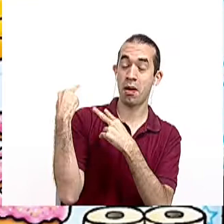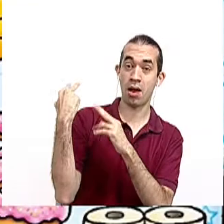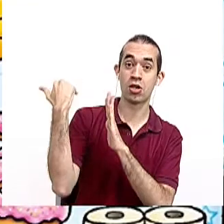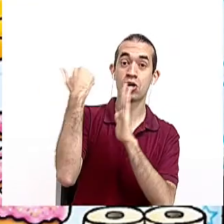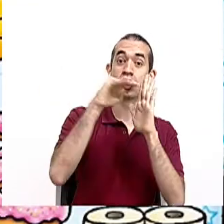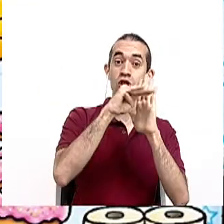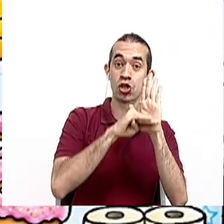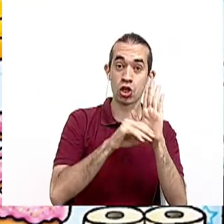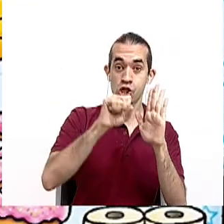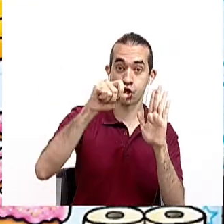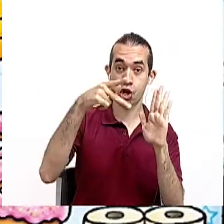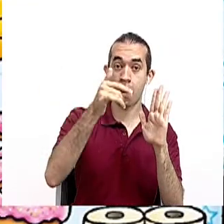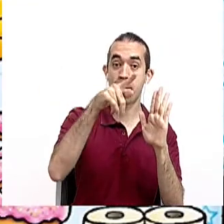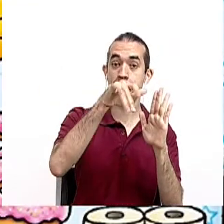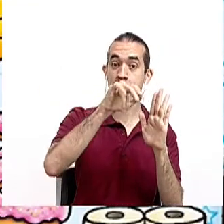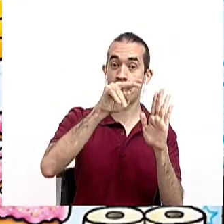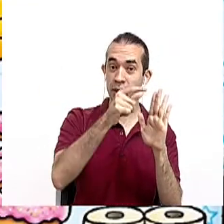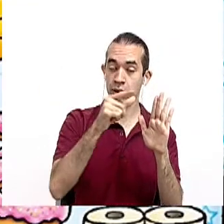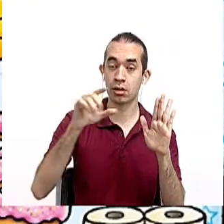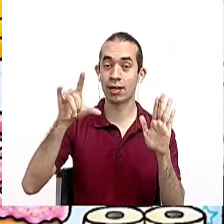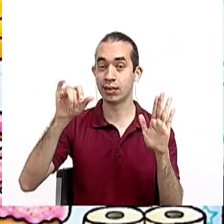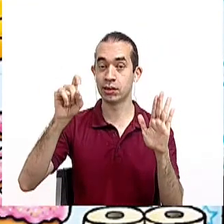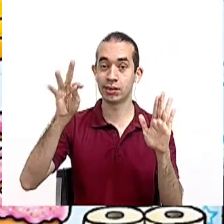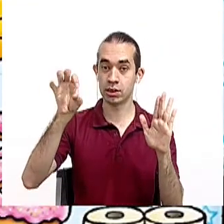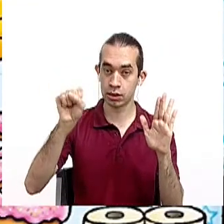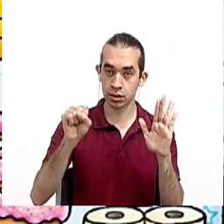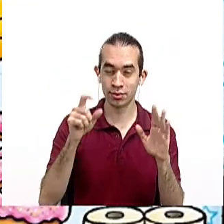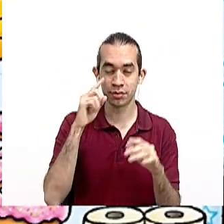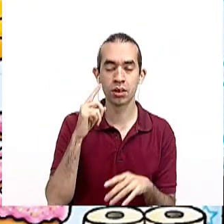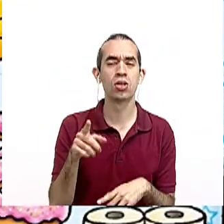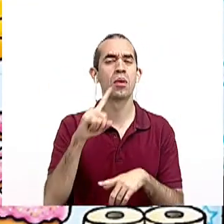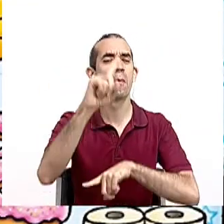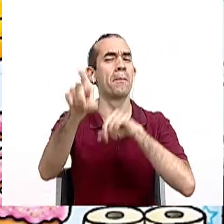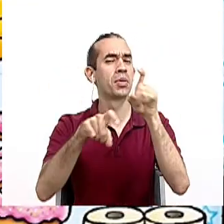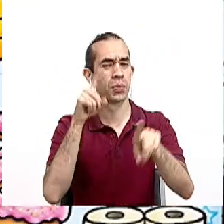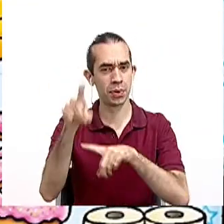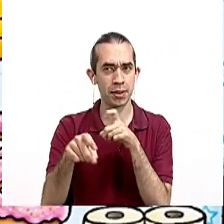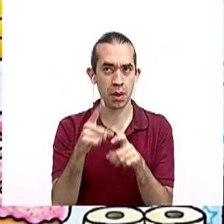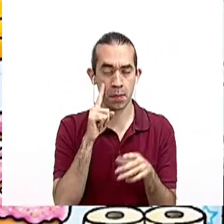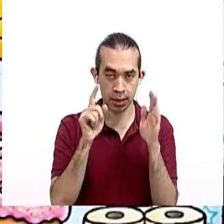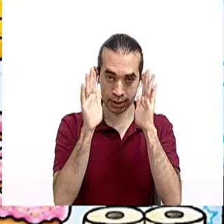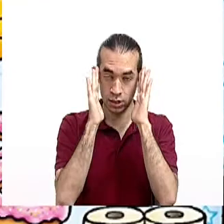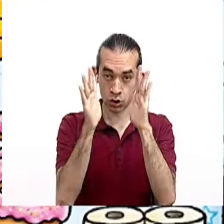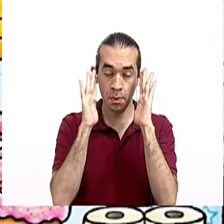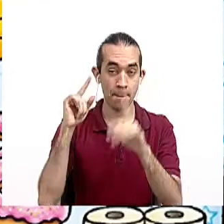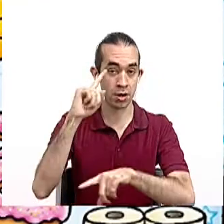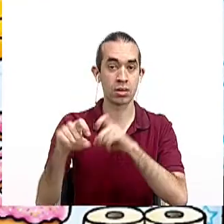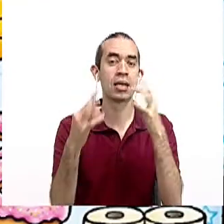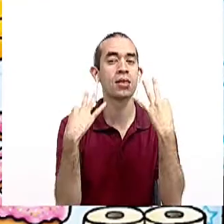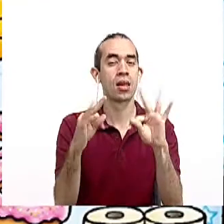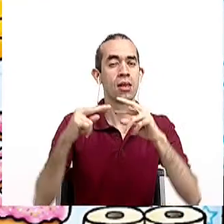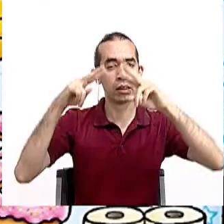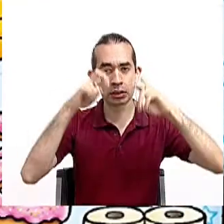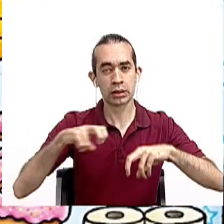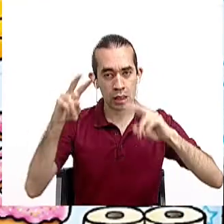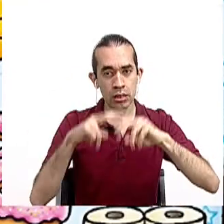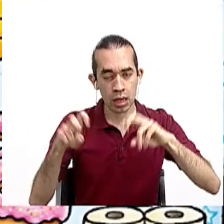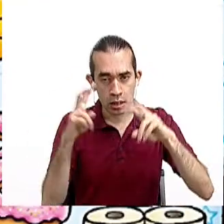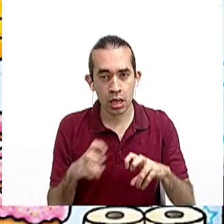lists, okay? So I want to ask you some questions. Let's pay attention to the questions and try to analyze them